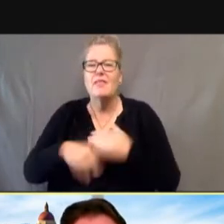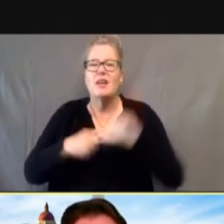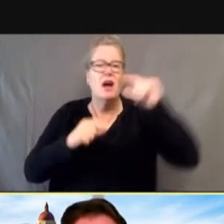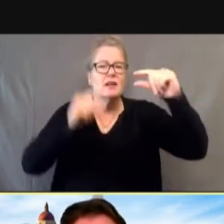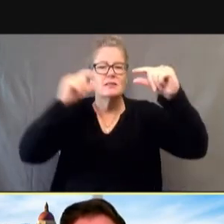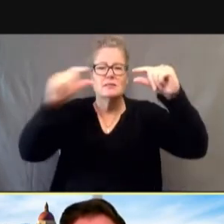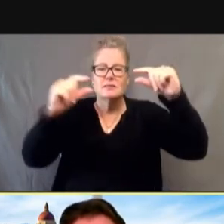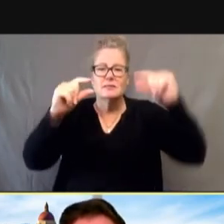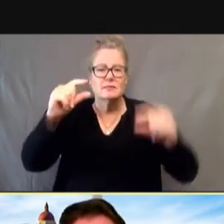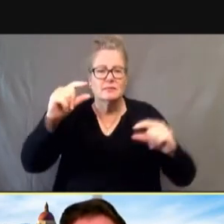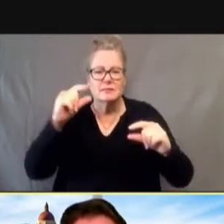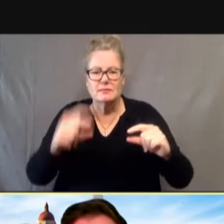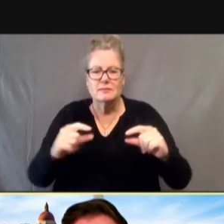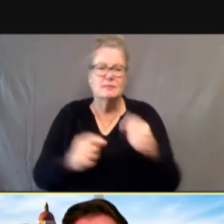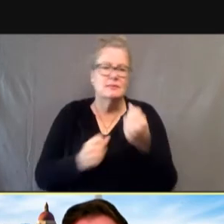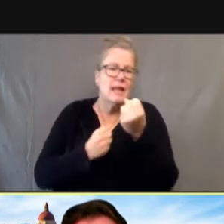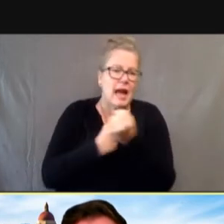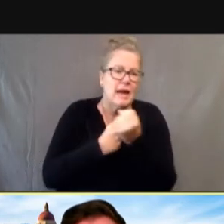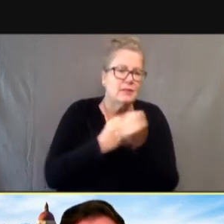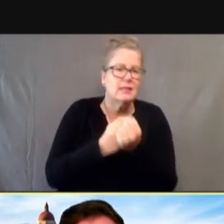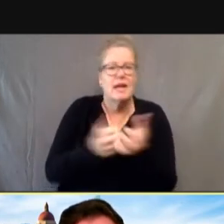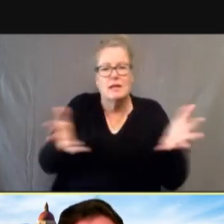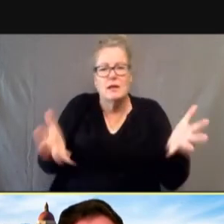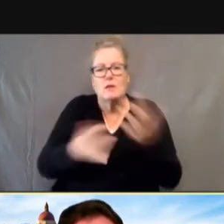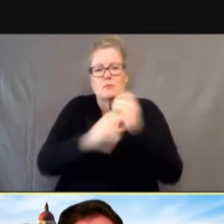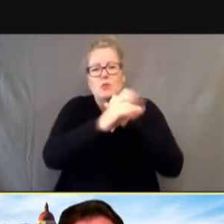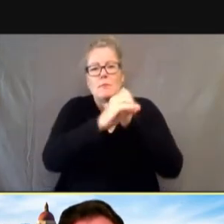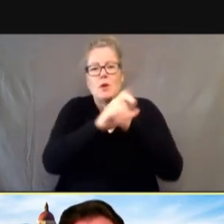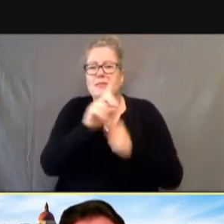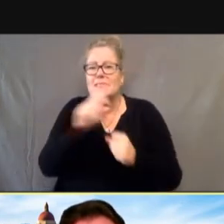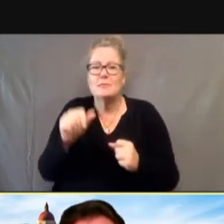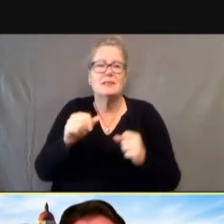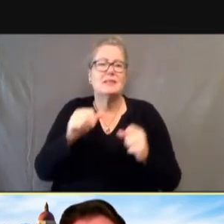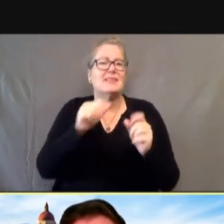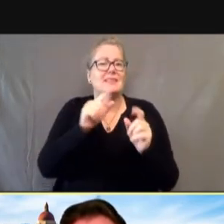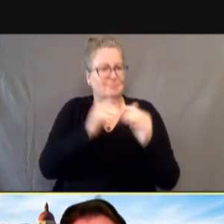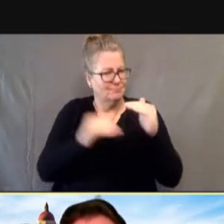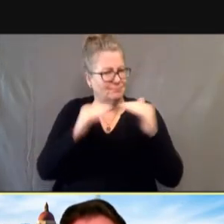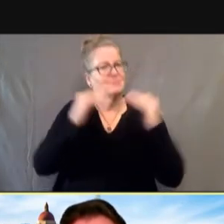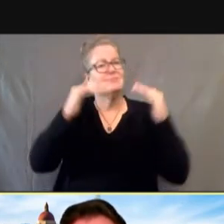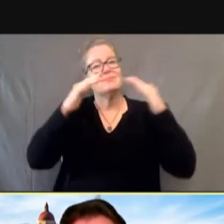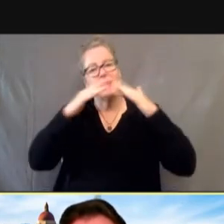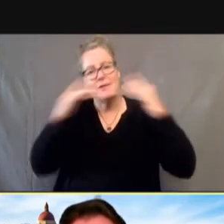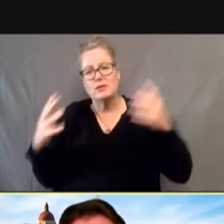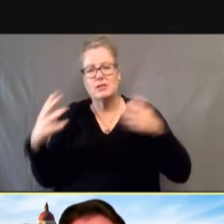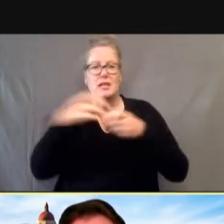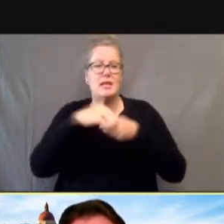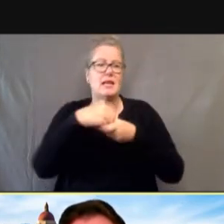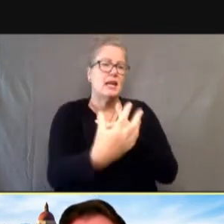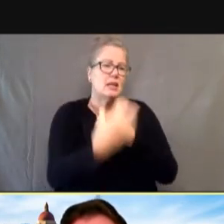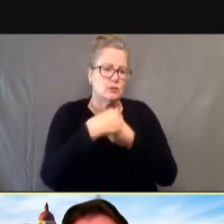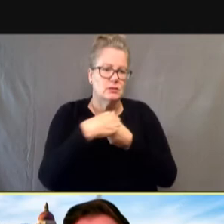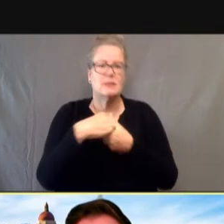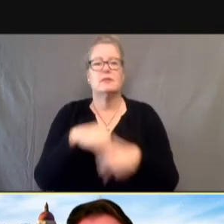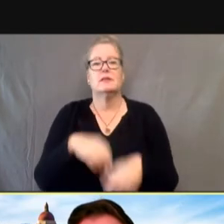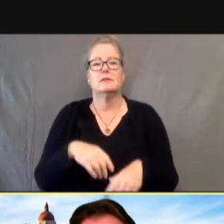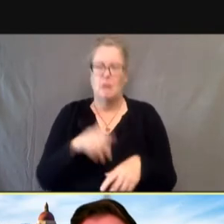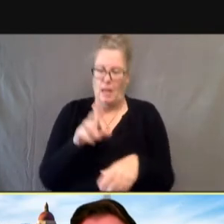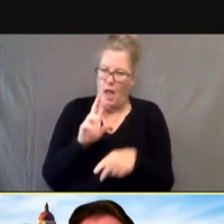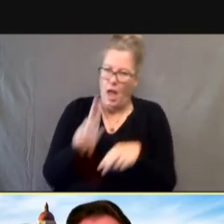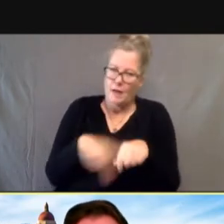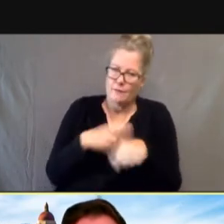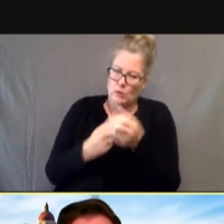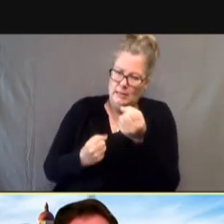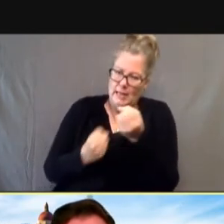accessibility, resources, and service, and above and beyond that, of course, required by law, and to collaborate between